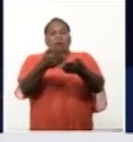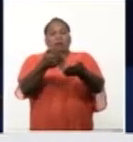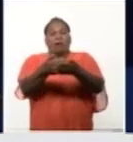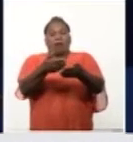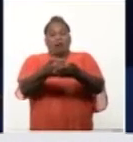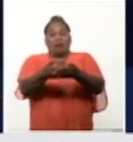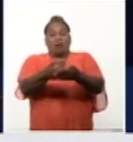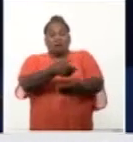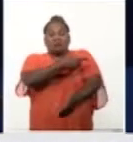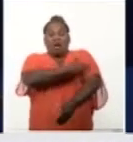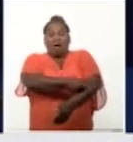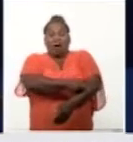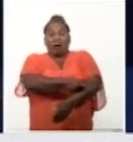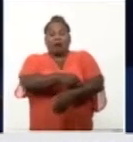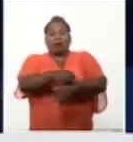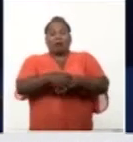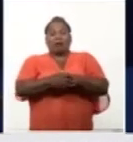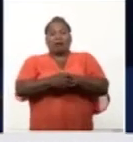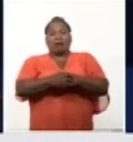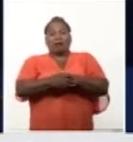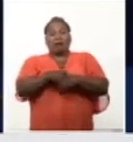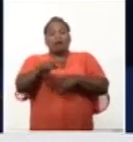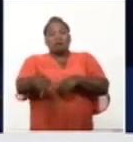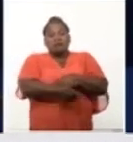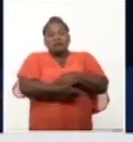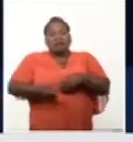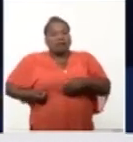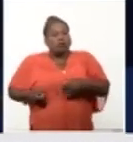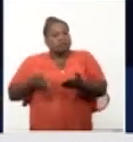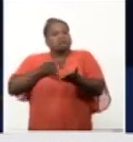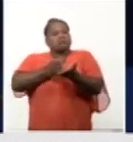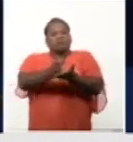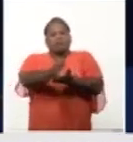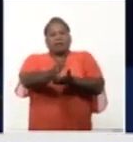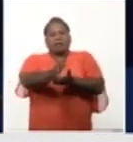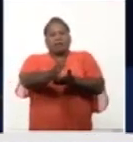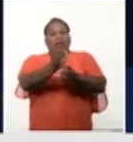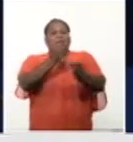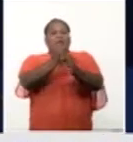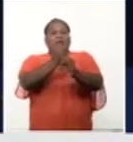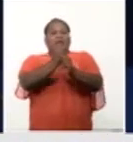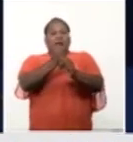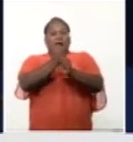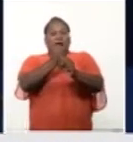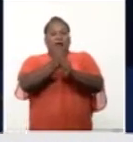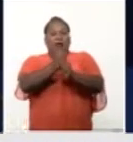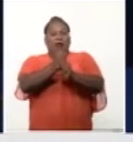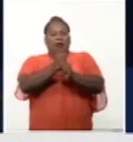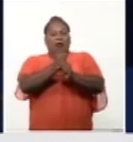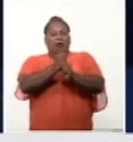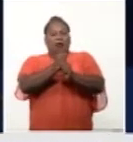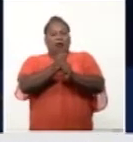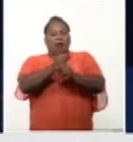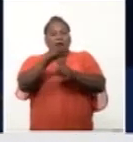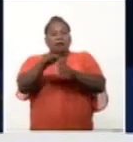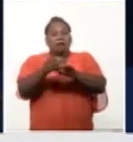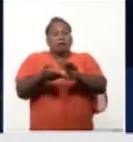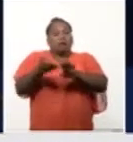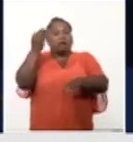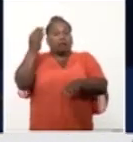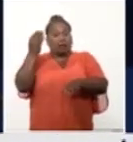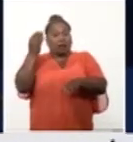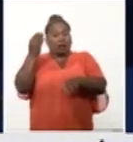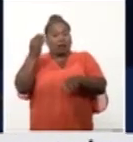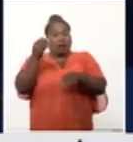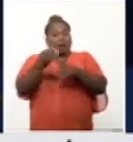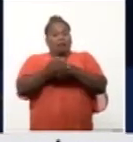Yesterday, 2,095 samples were processed in our country's molecular biology laboratories. This is an effort